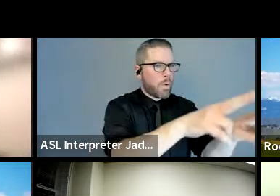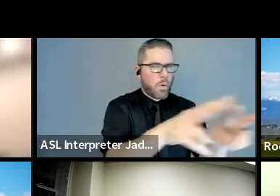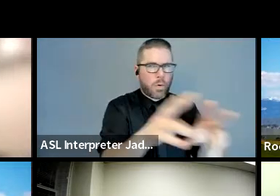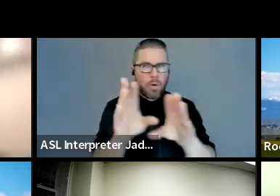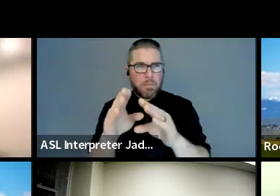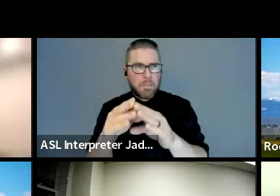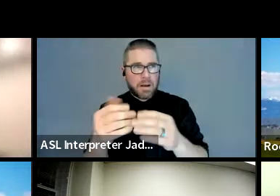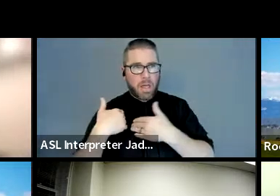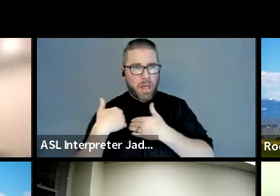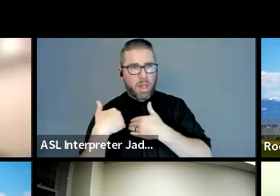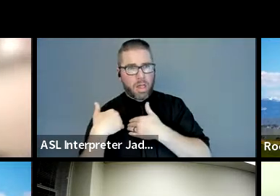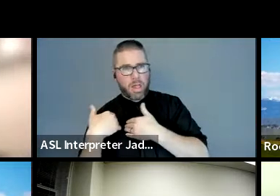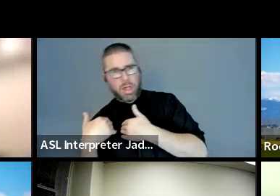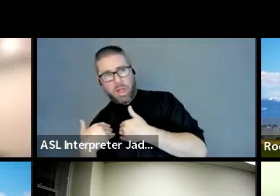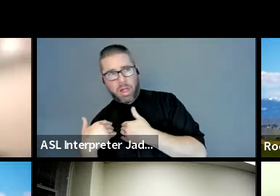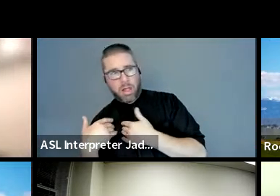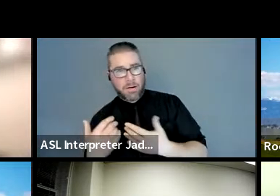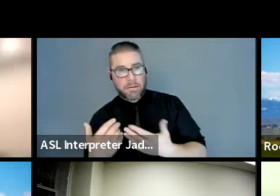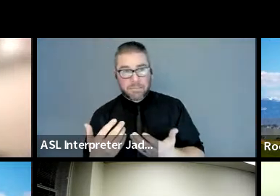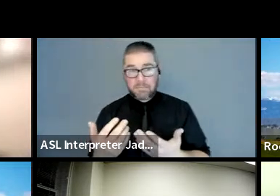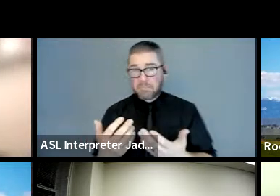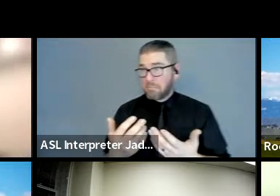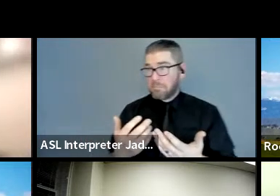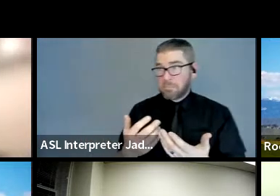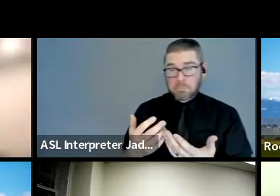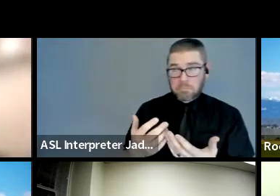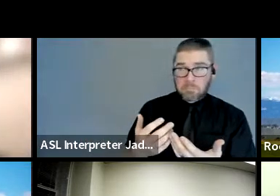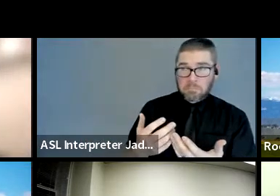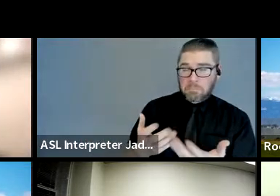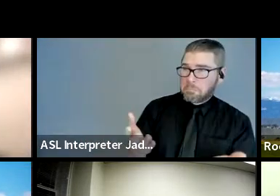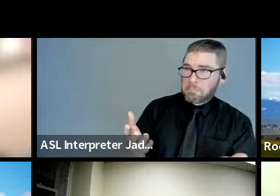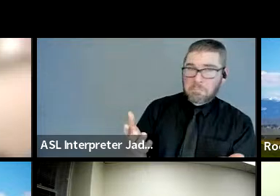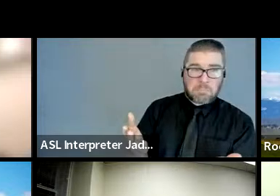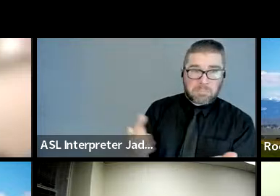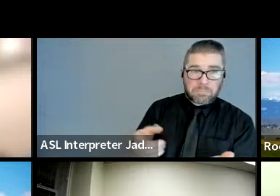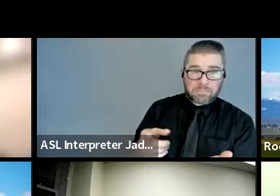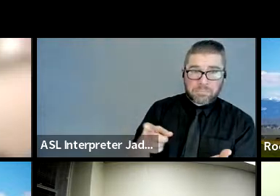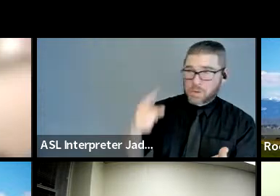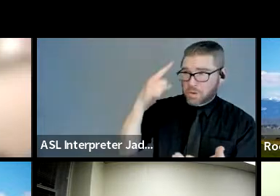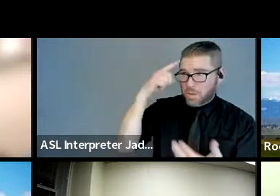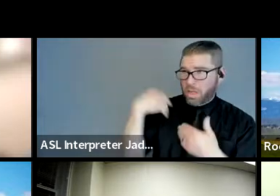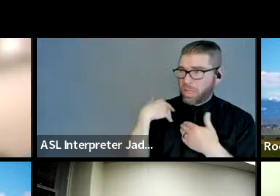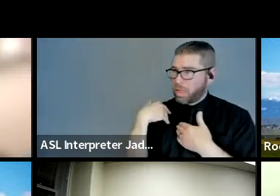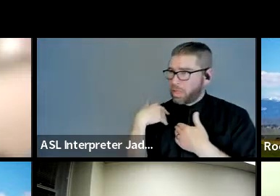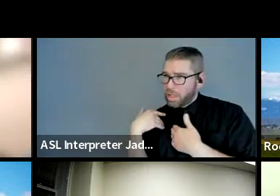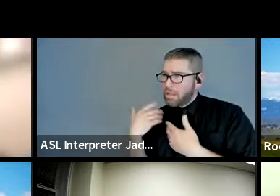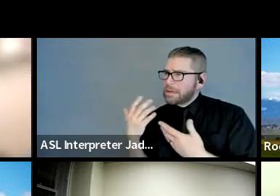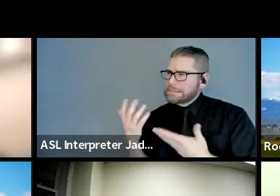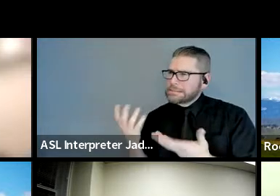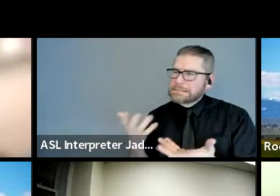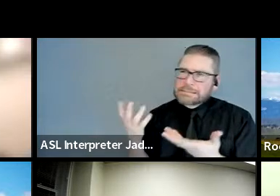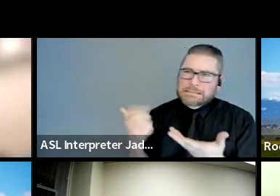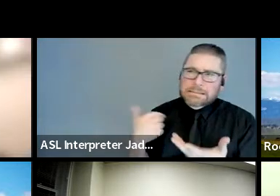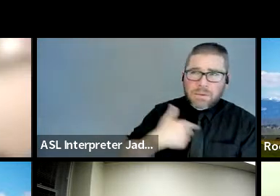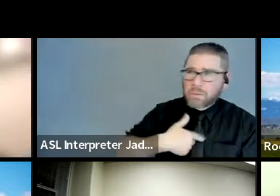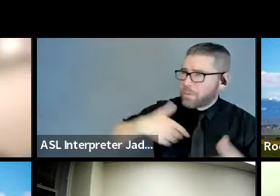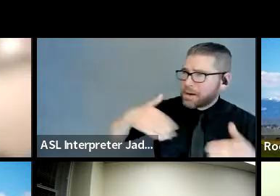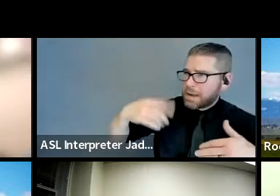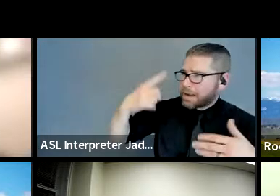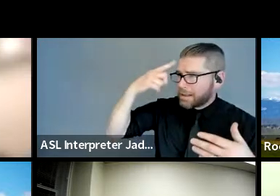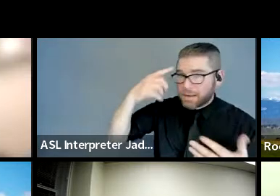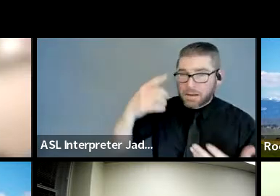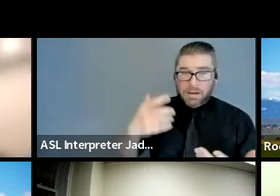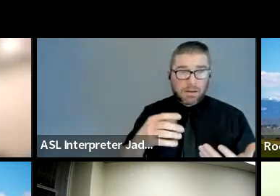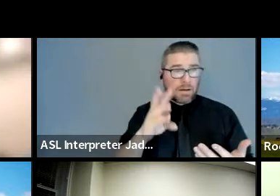Maybe it sounds like you've thought of a burden that perhaps we haven't thought about, Eugene. Well, when you say a tour,